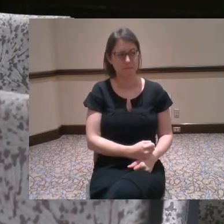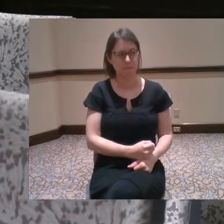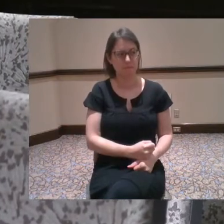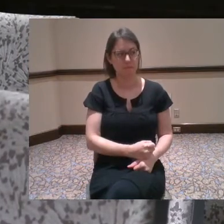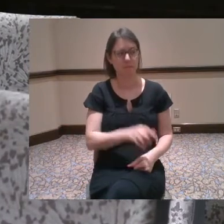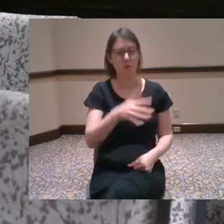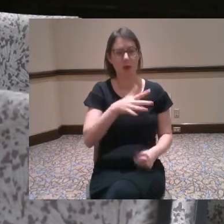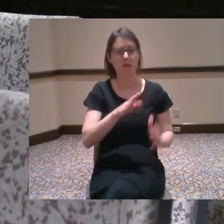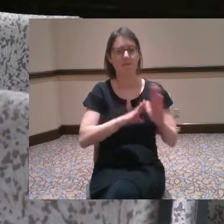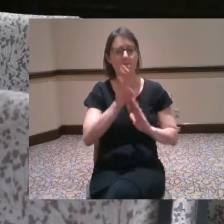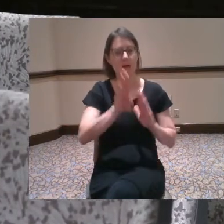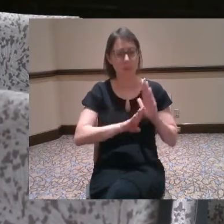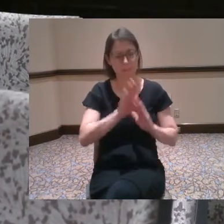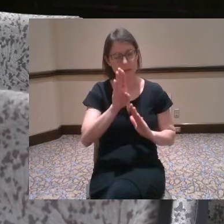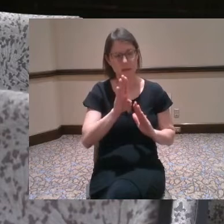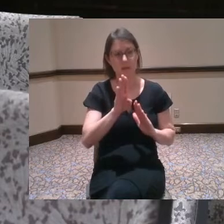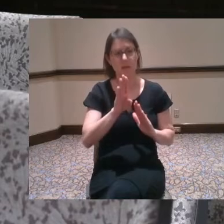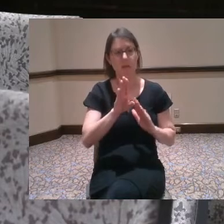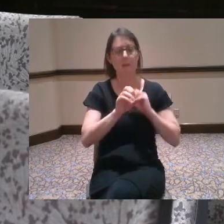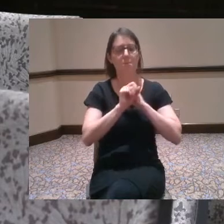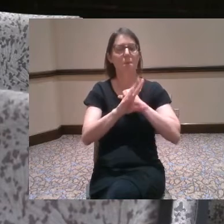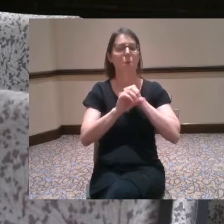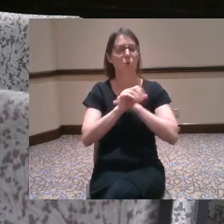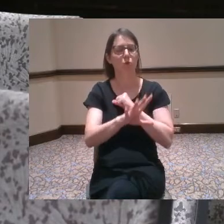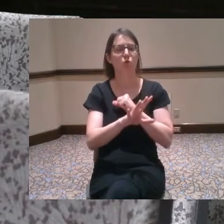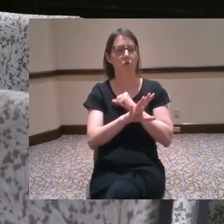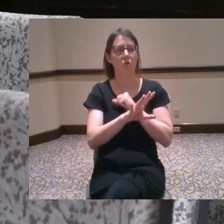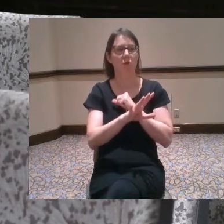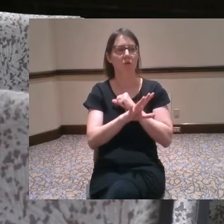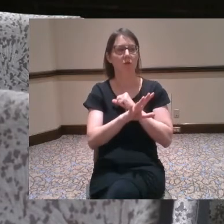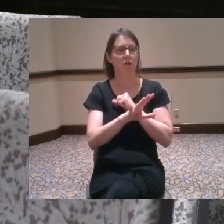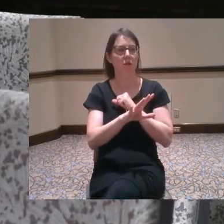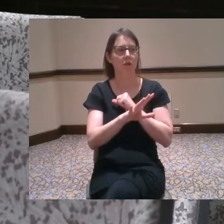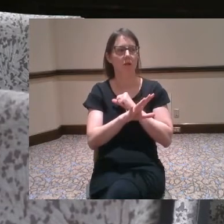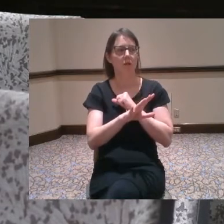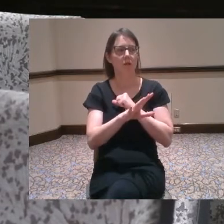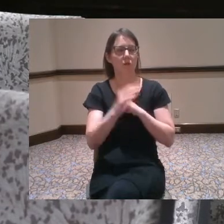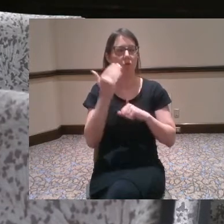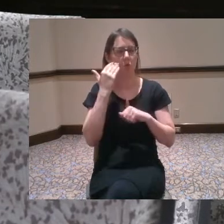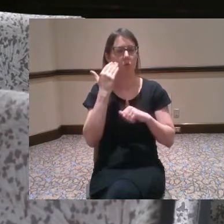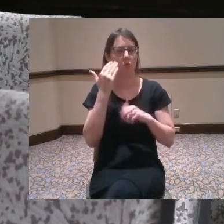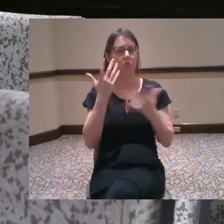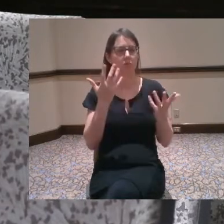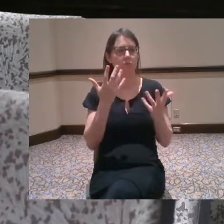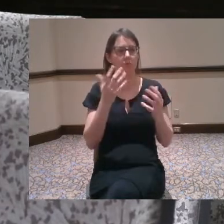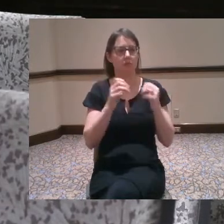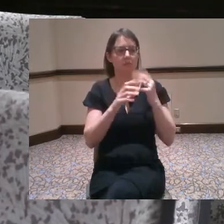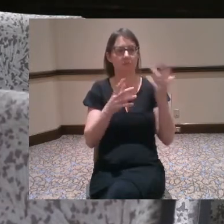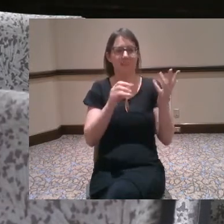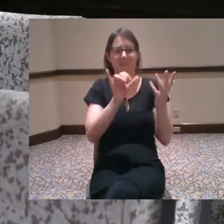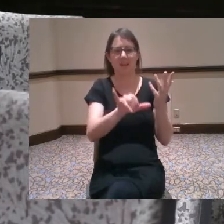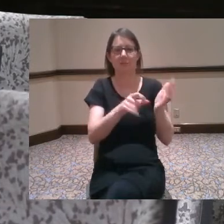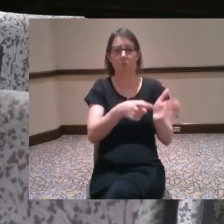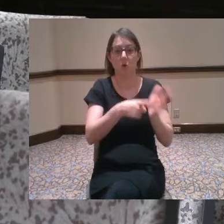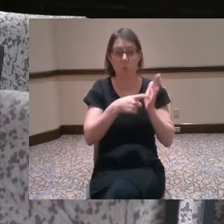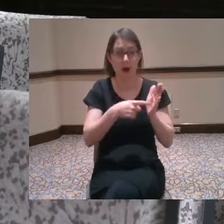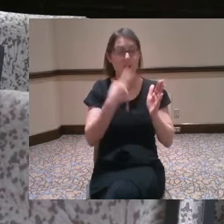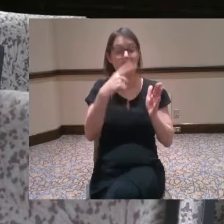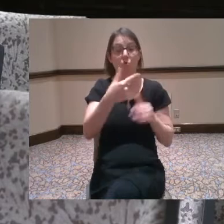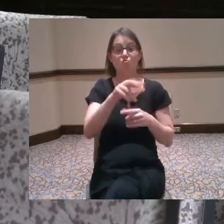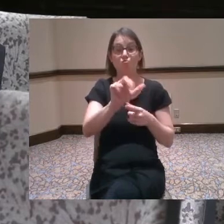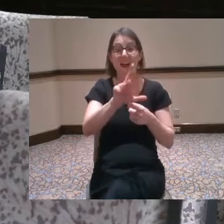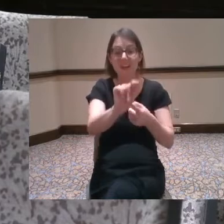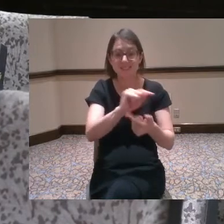develop the promotional and critical kind of collateral that was useful in grants